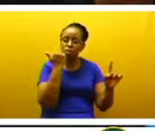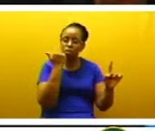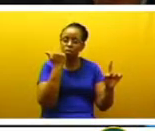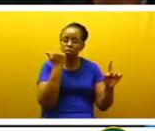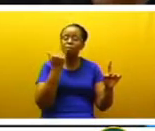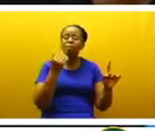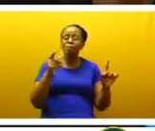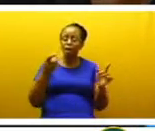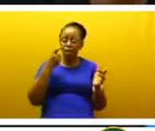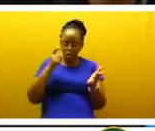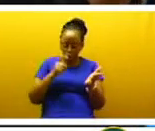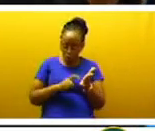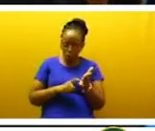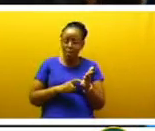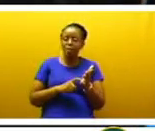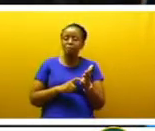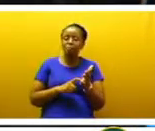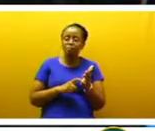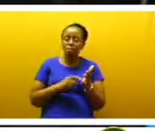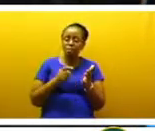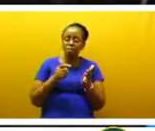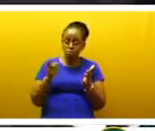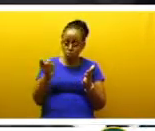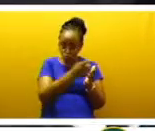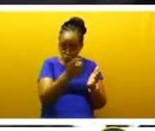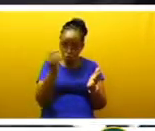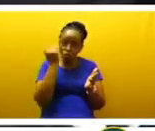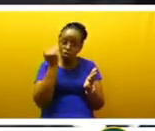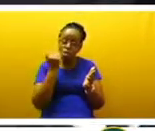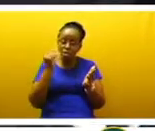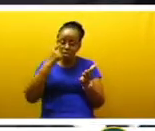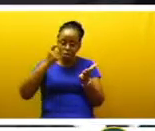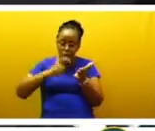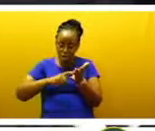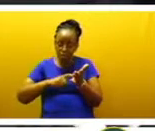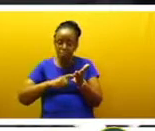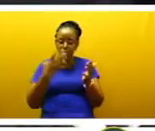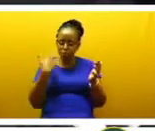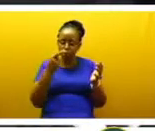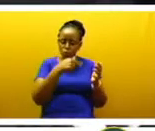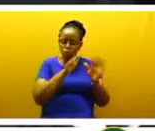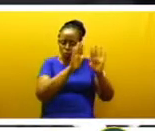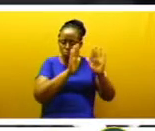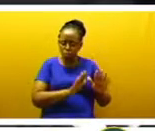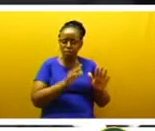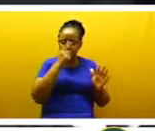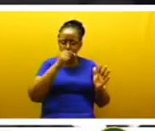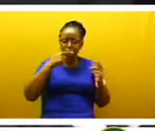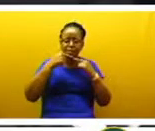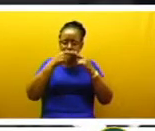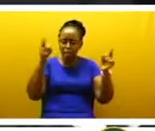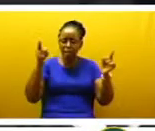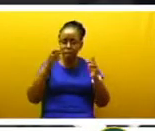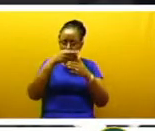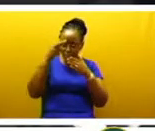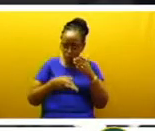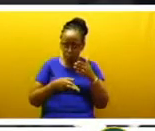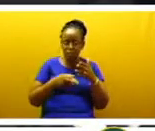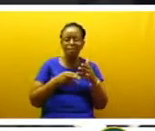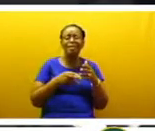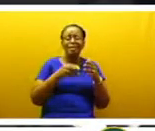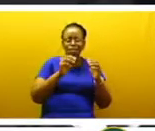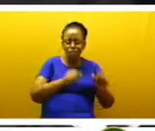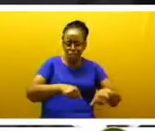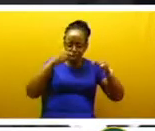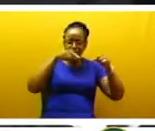recognize there was need, recognize that the chairperson did this out of